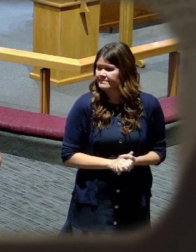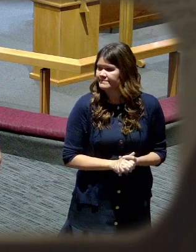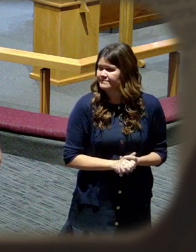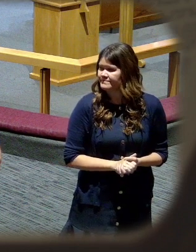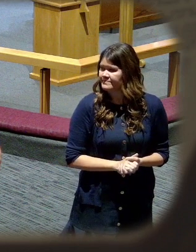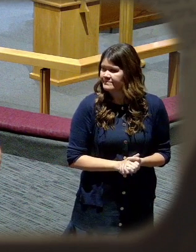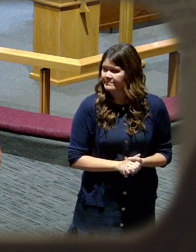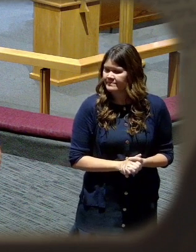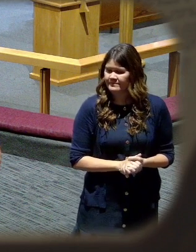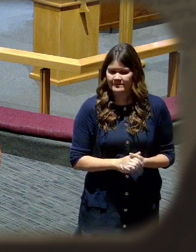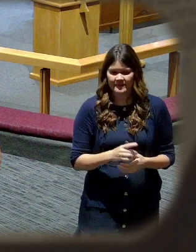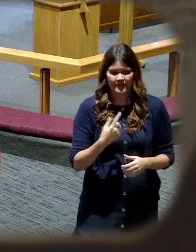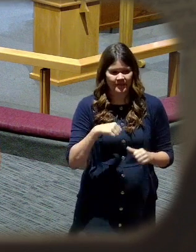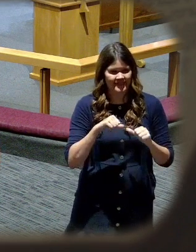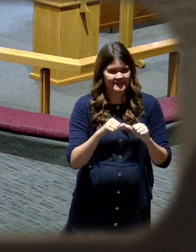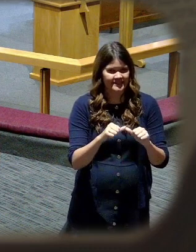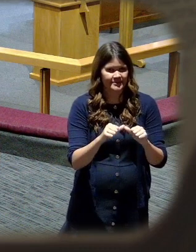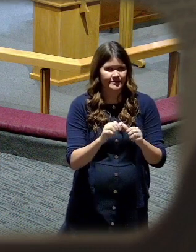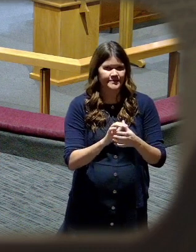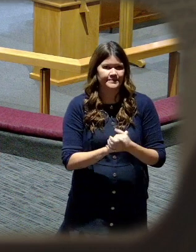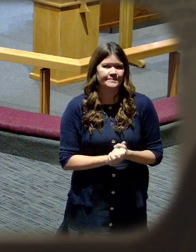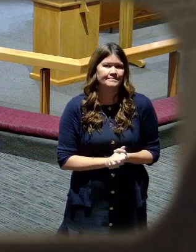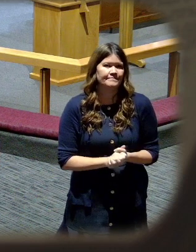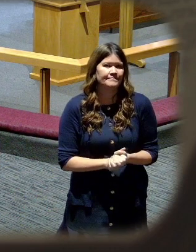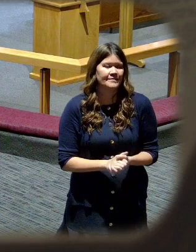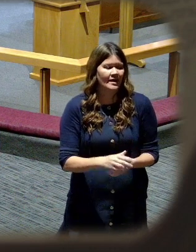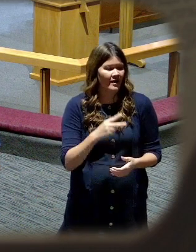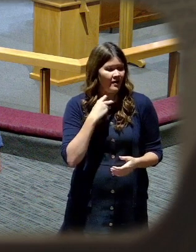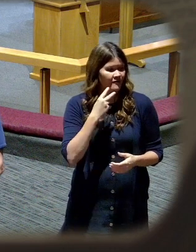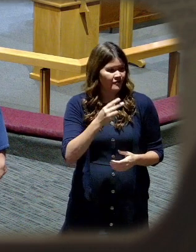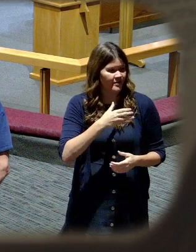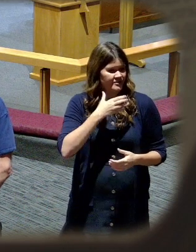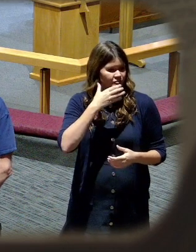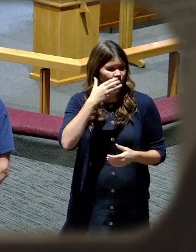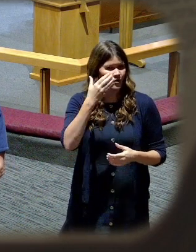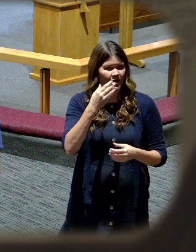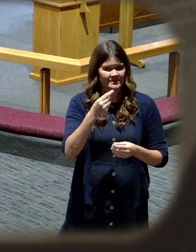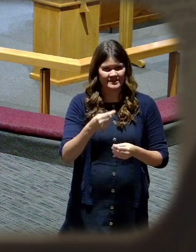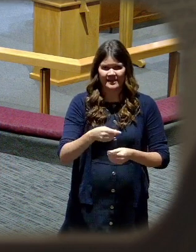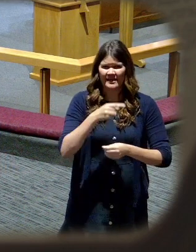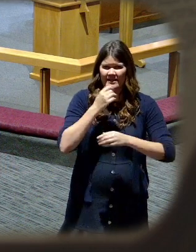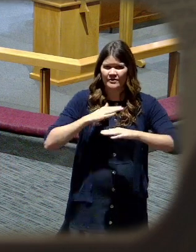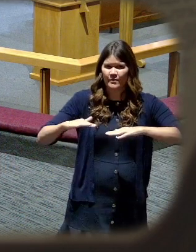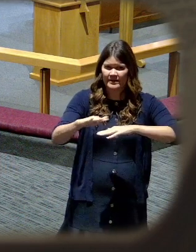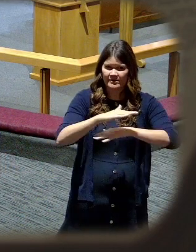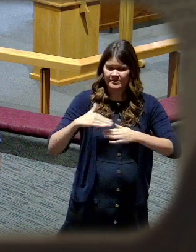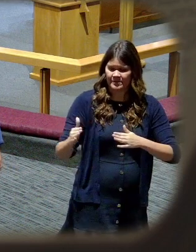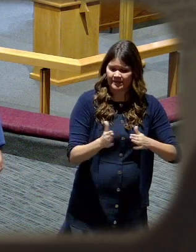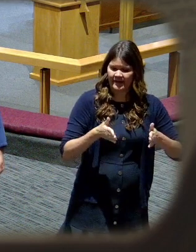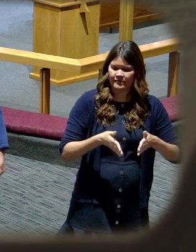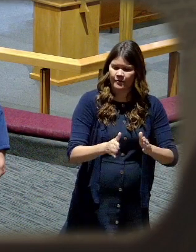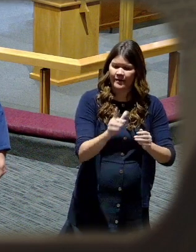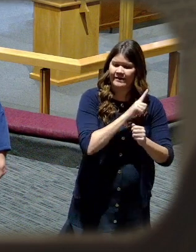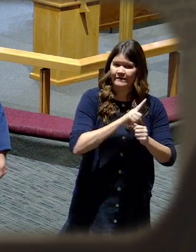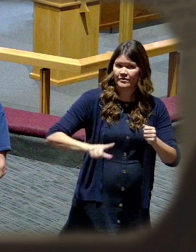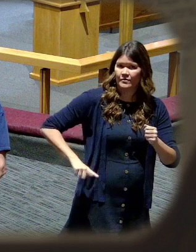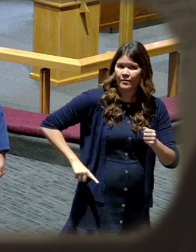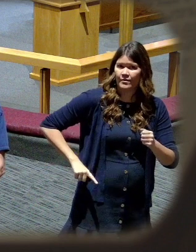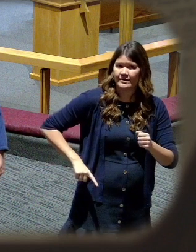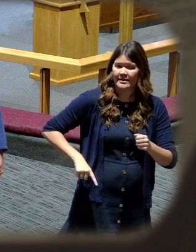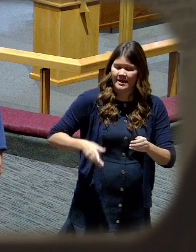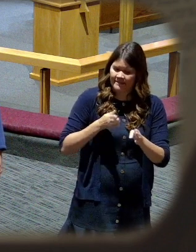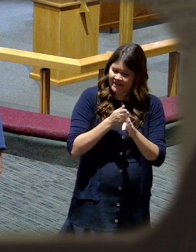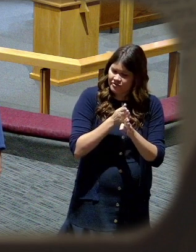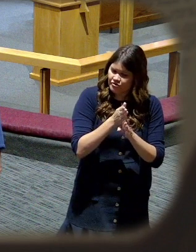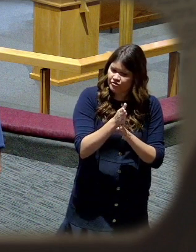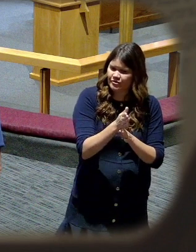Amen. We continue with the intro. A voice cries in the wilderness, prepare the way of the Lord, make